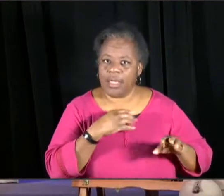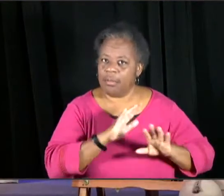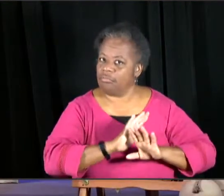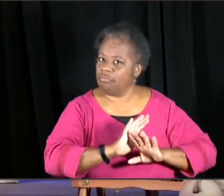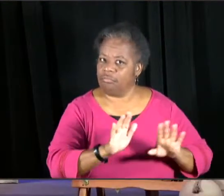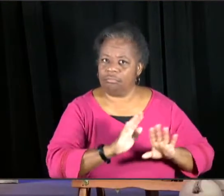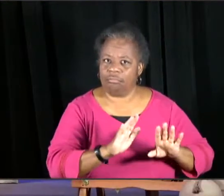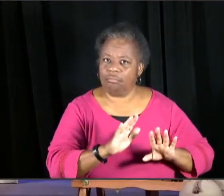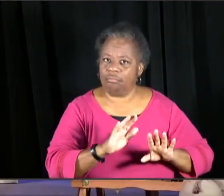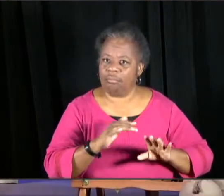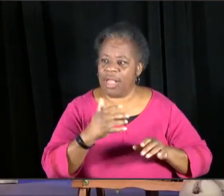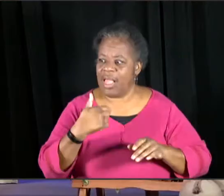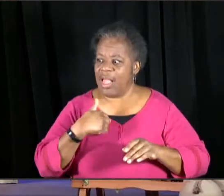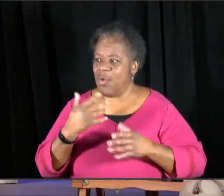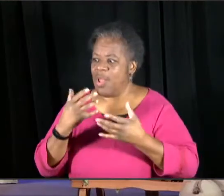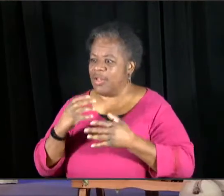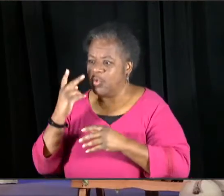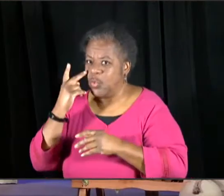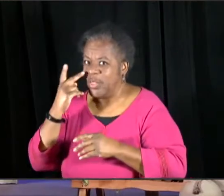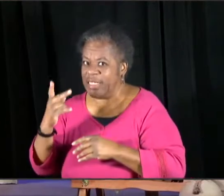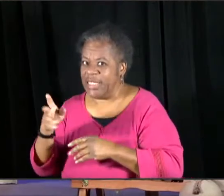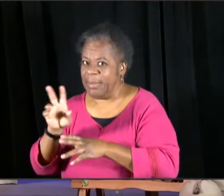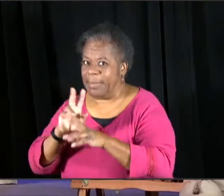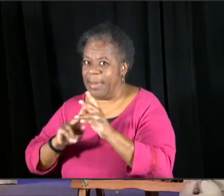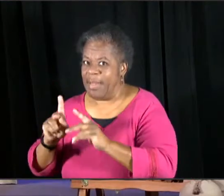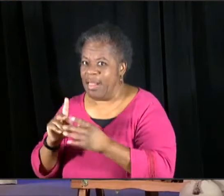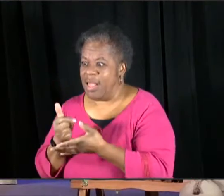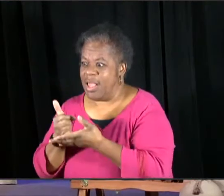to see the patients that no one else would see.